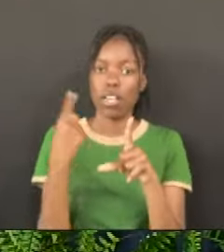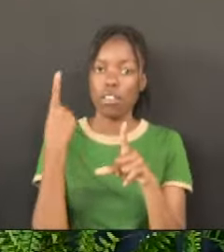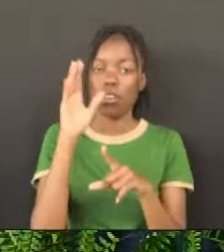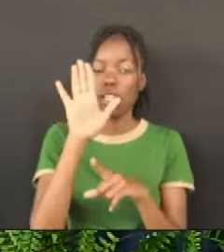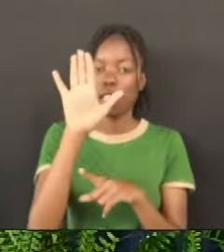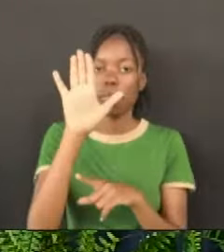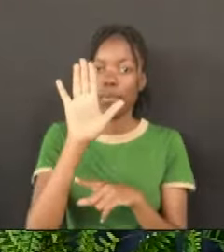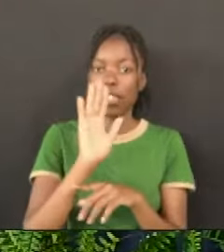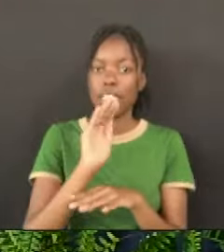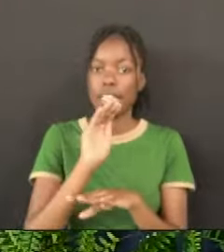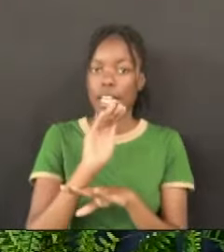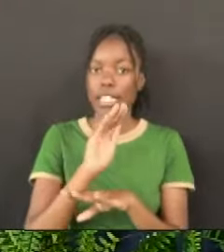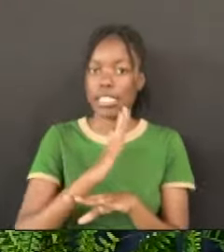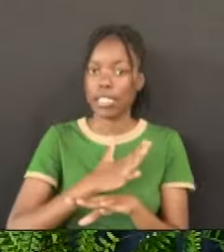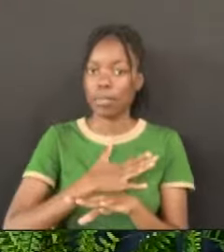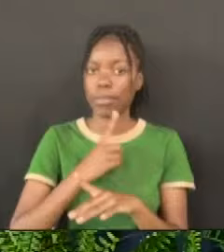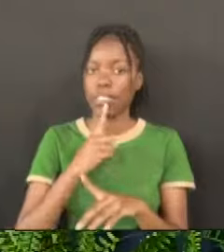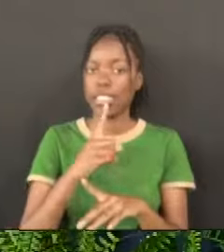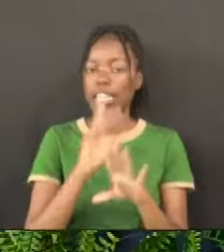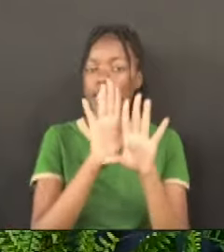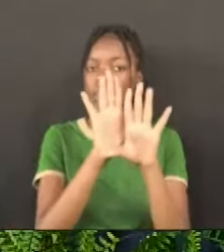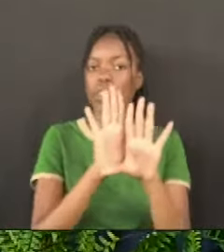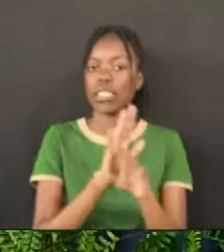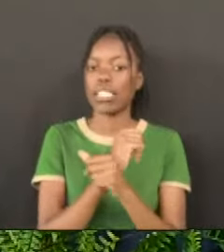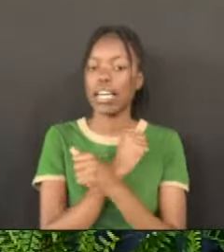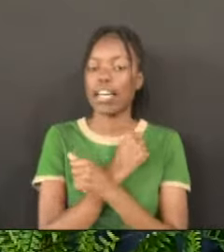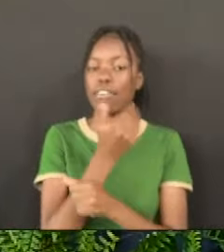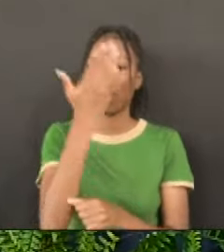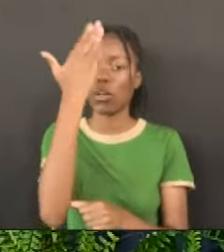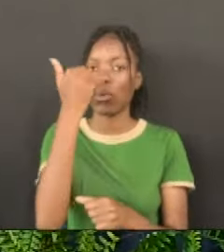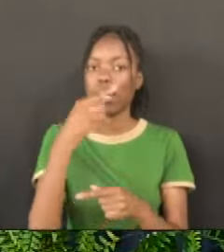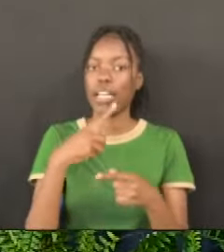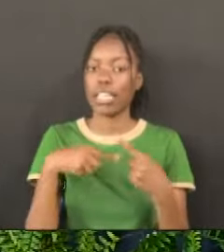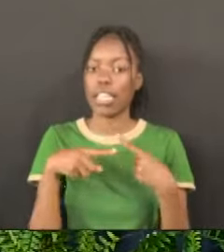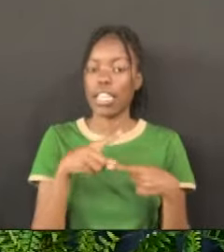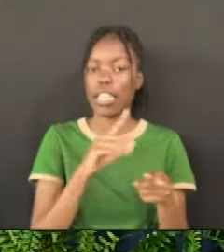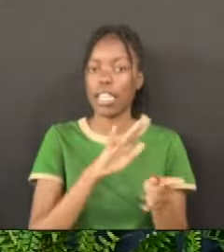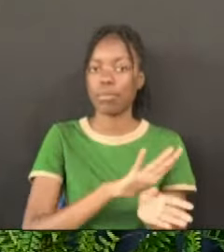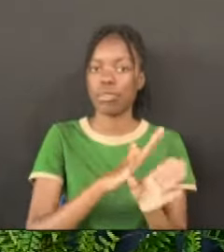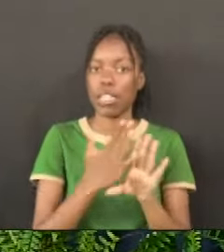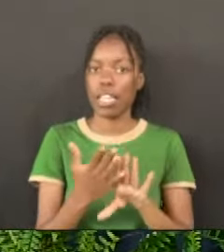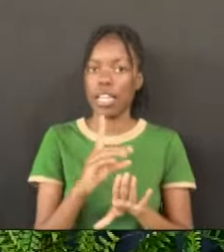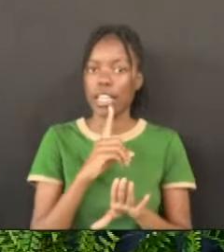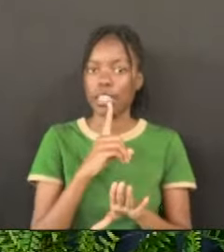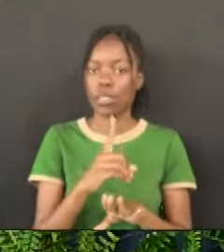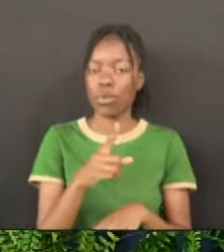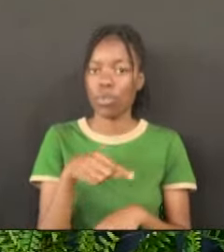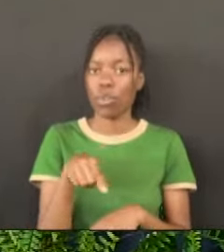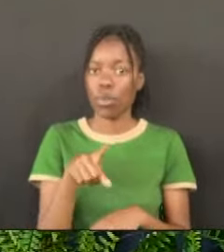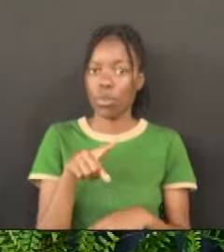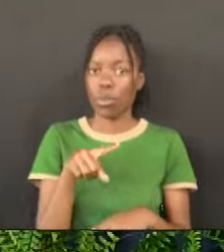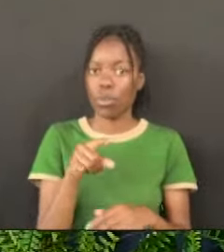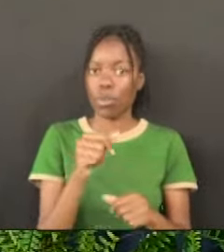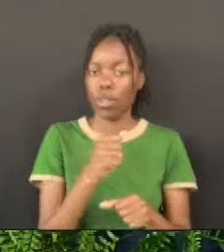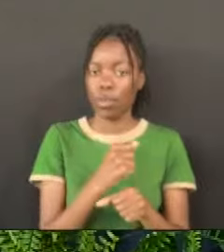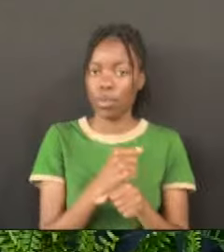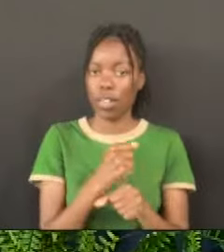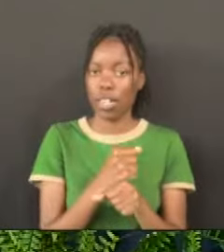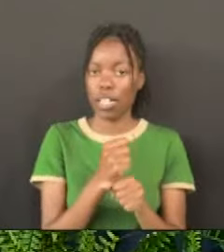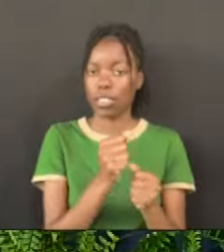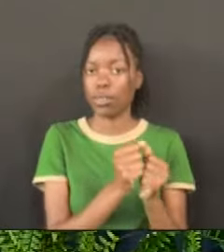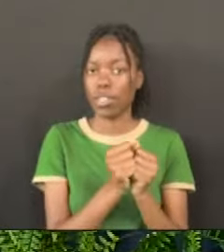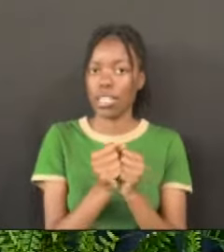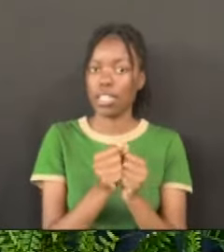love and why he came to die. And so we walk